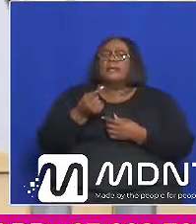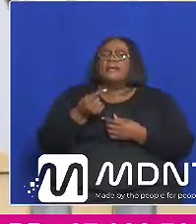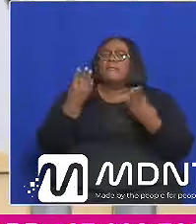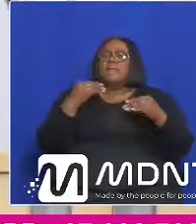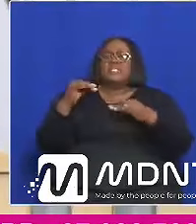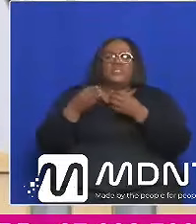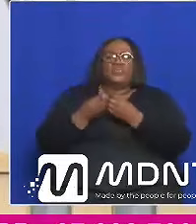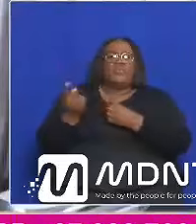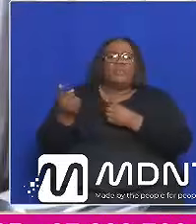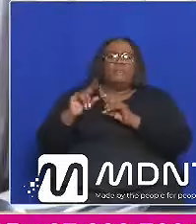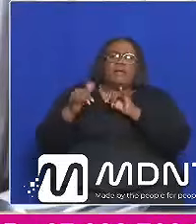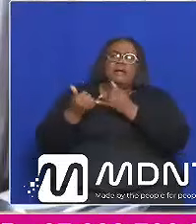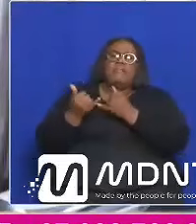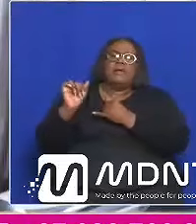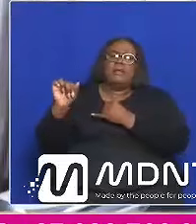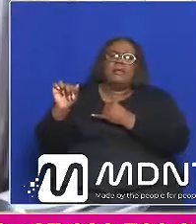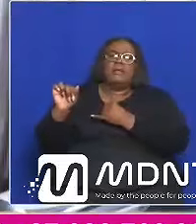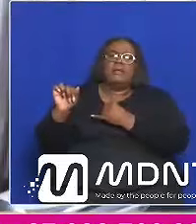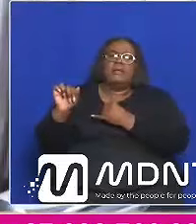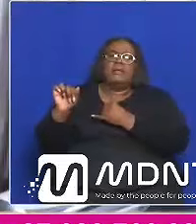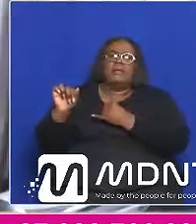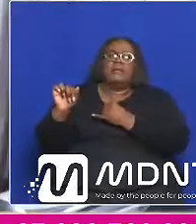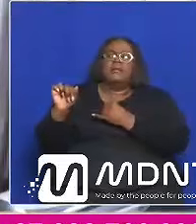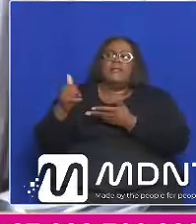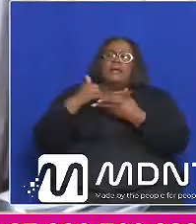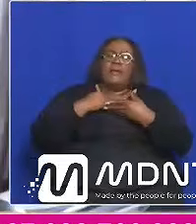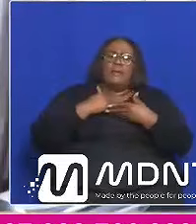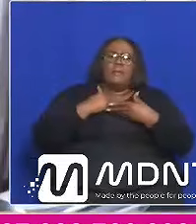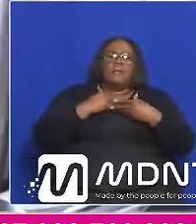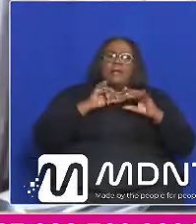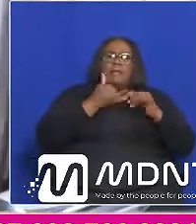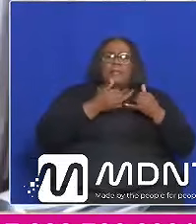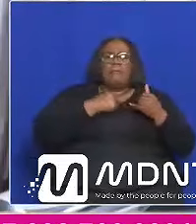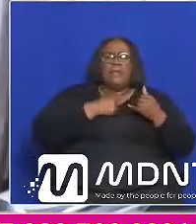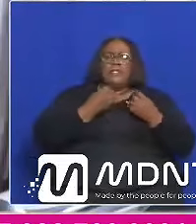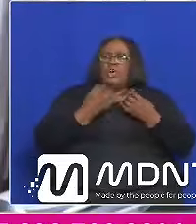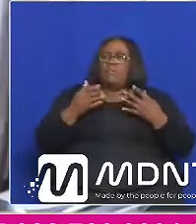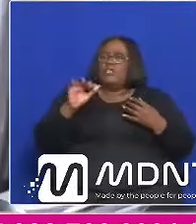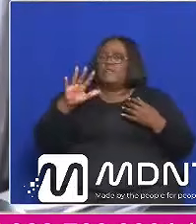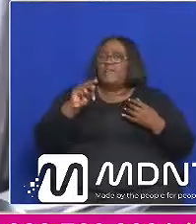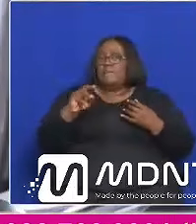lent and advanced one of my companies an amount of 5 million rand.